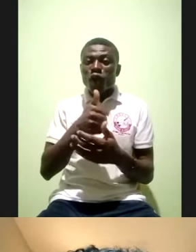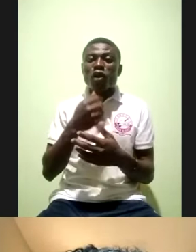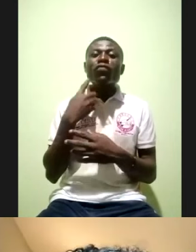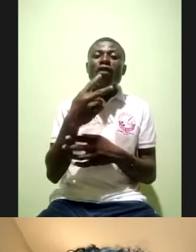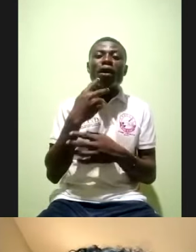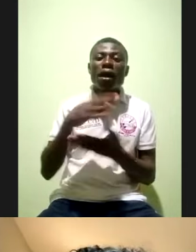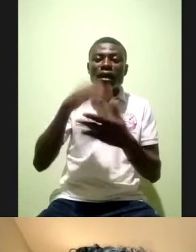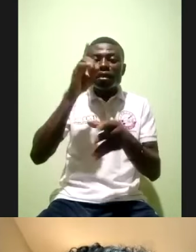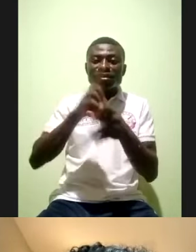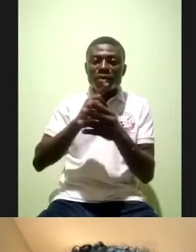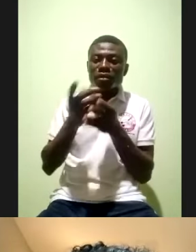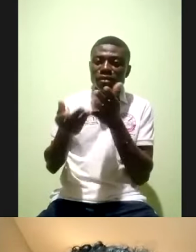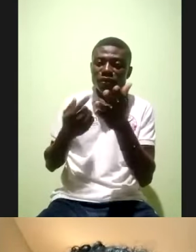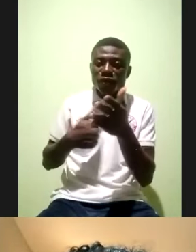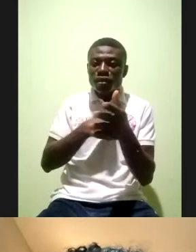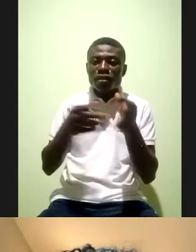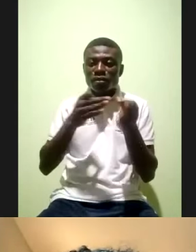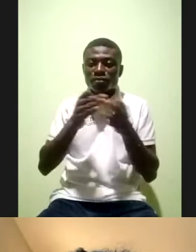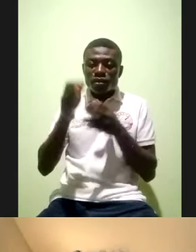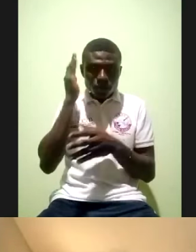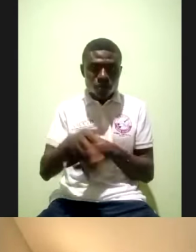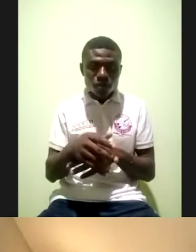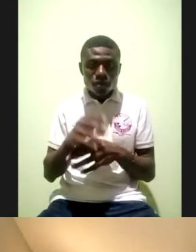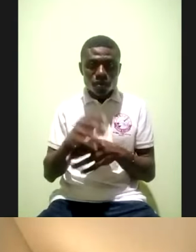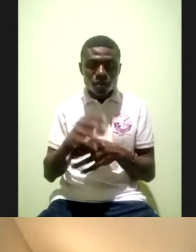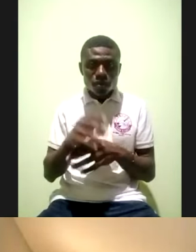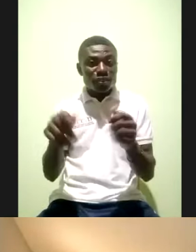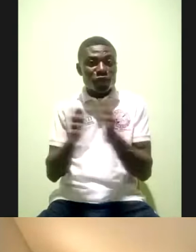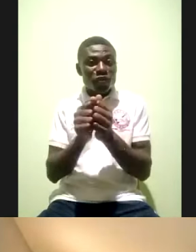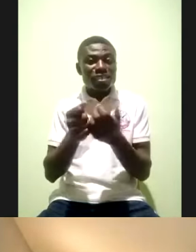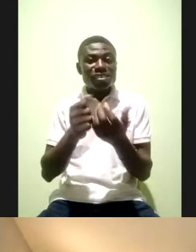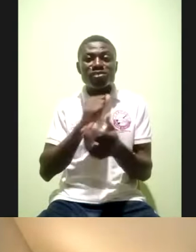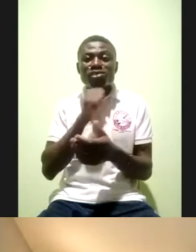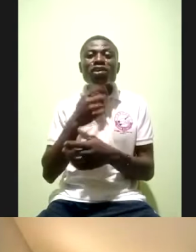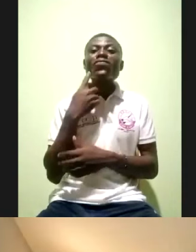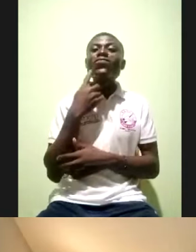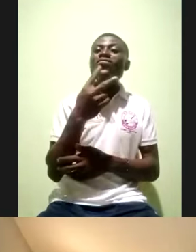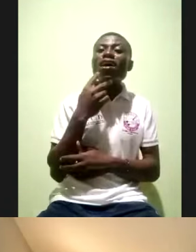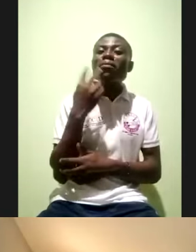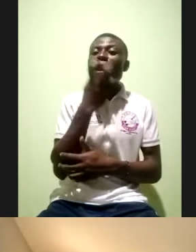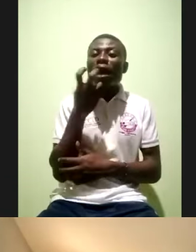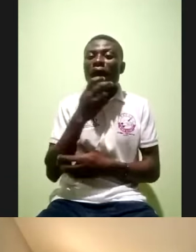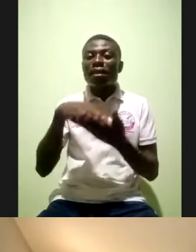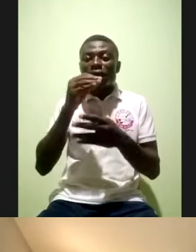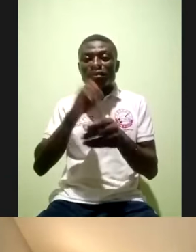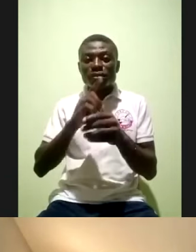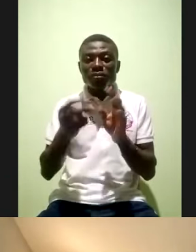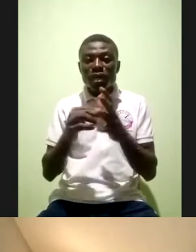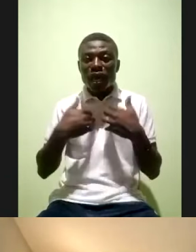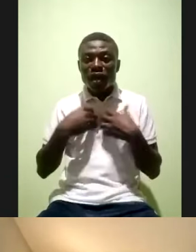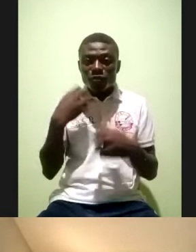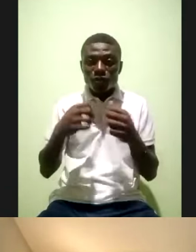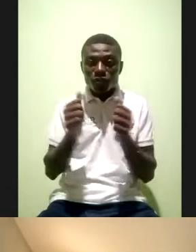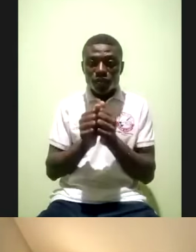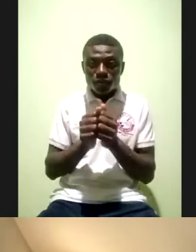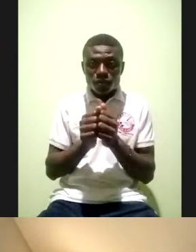now. So people with non-verbal learning disabilities struggle with a range of conditions that include social